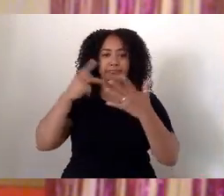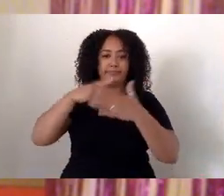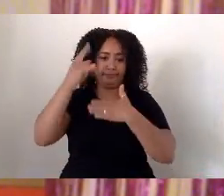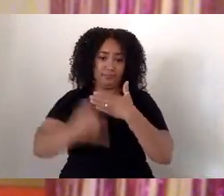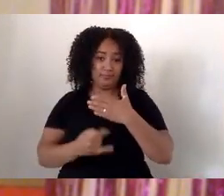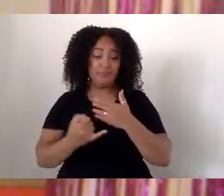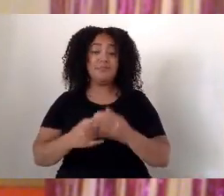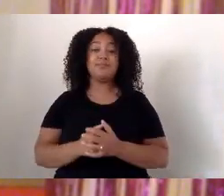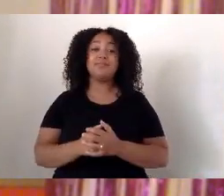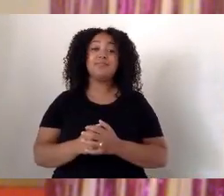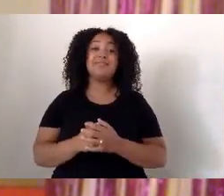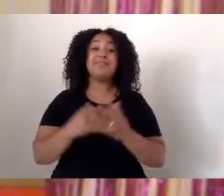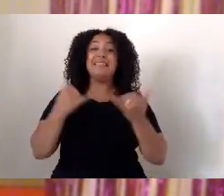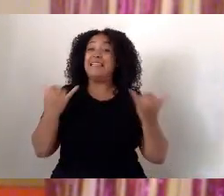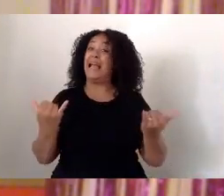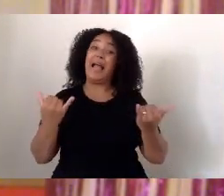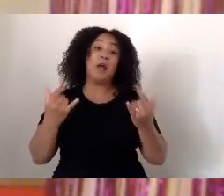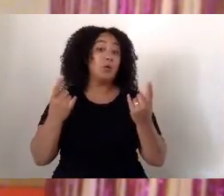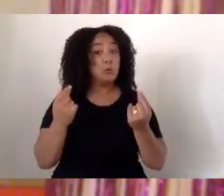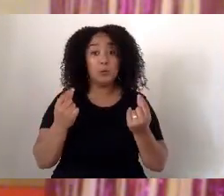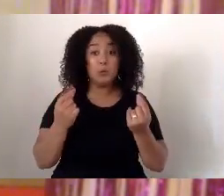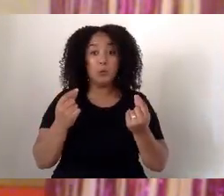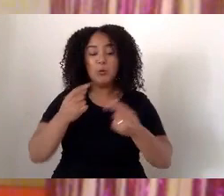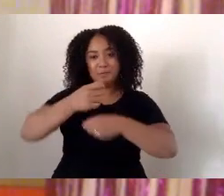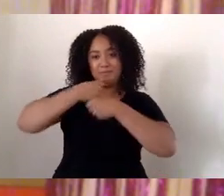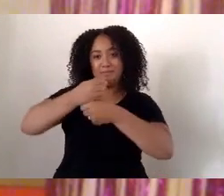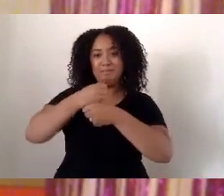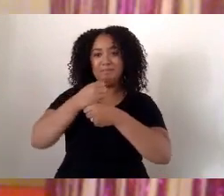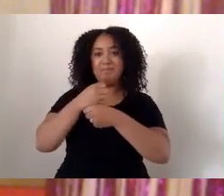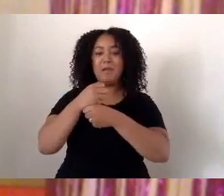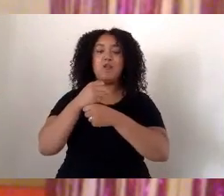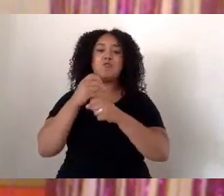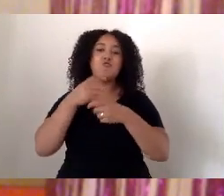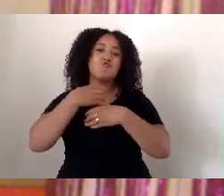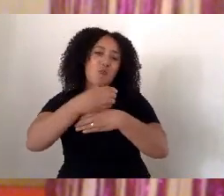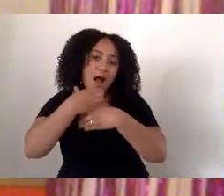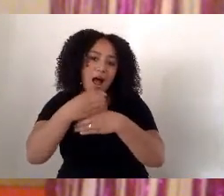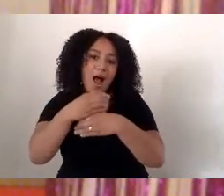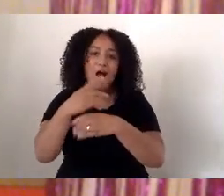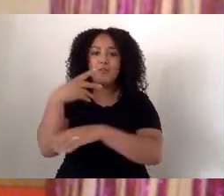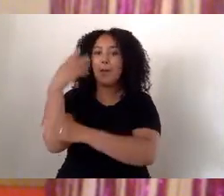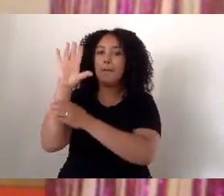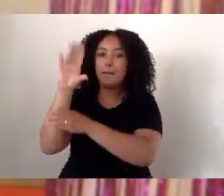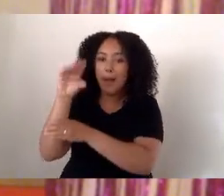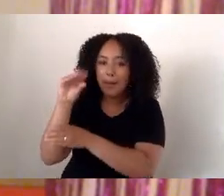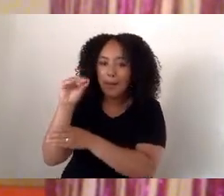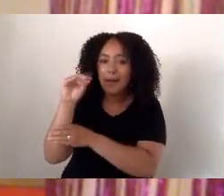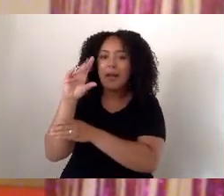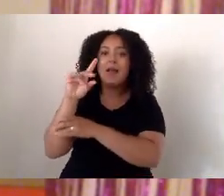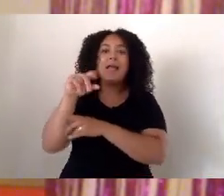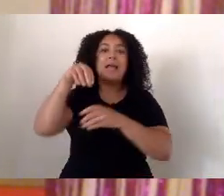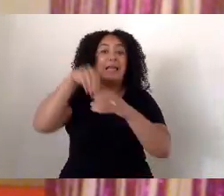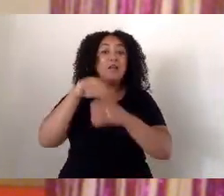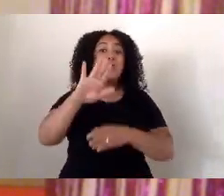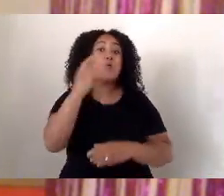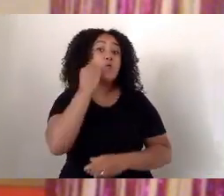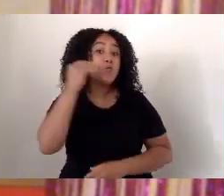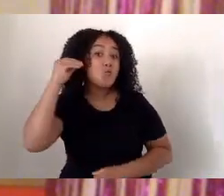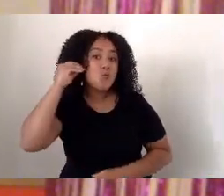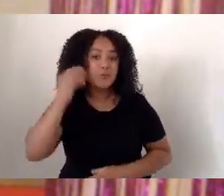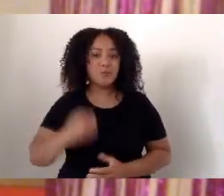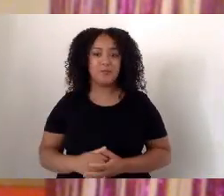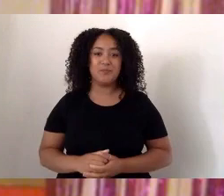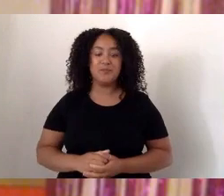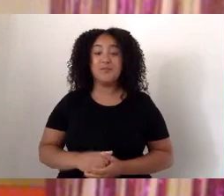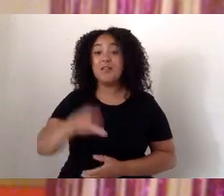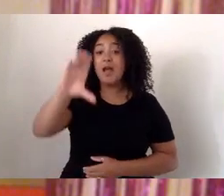and hanging out and creating a pride in our own home. Canvas is a Toronto nonprofit, and our vision is